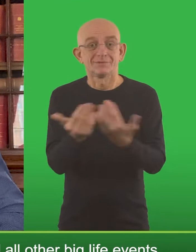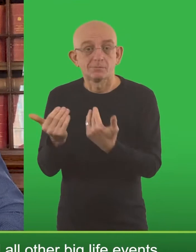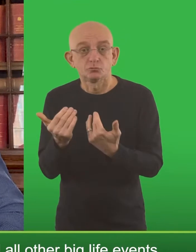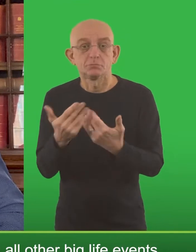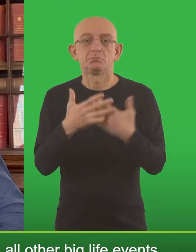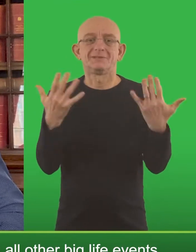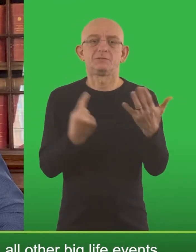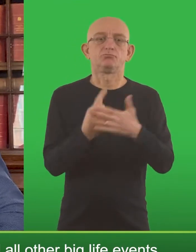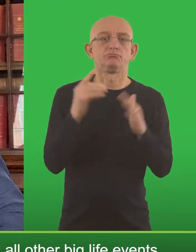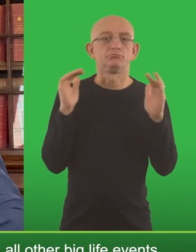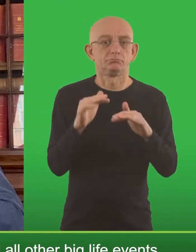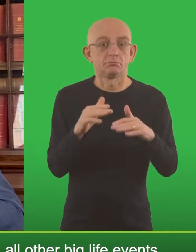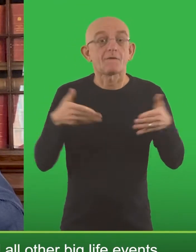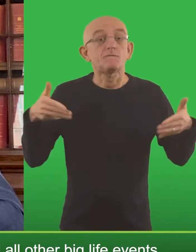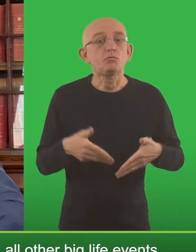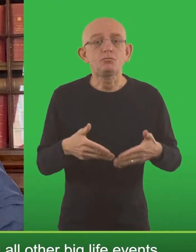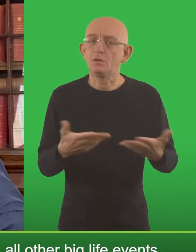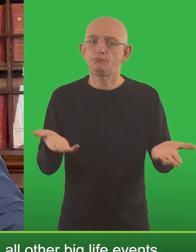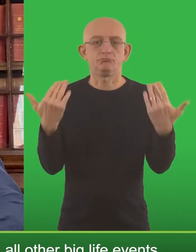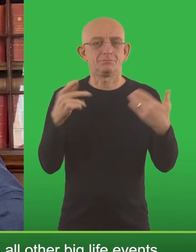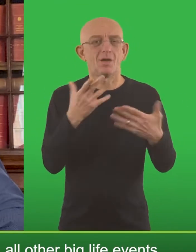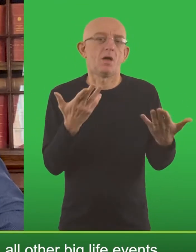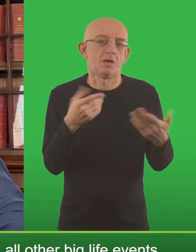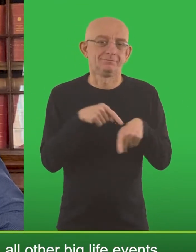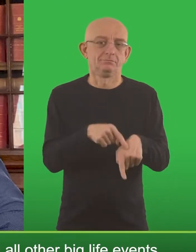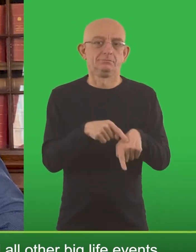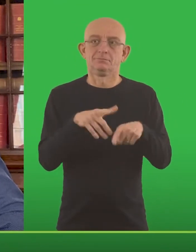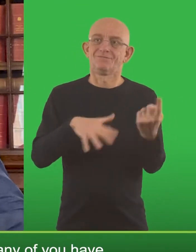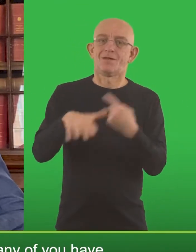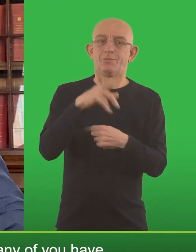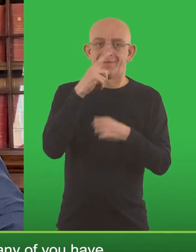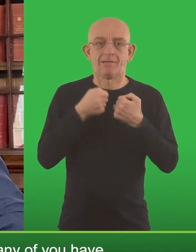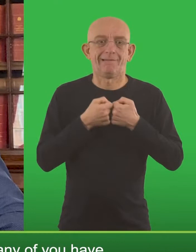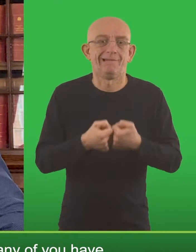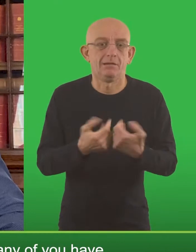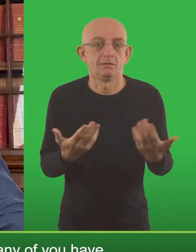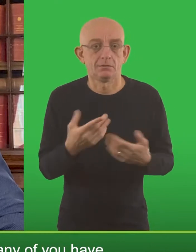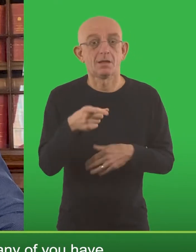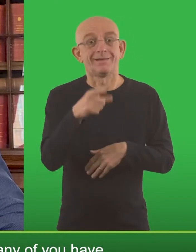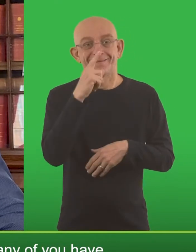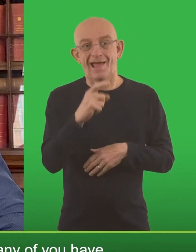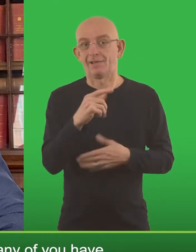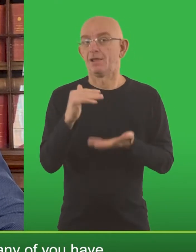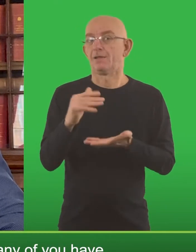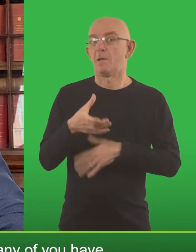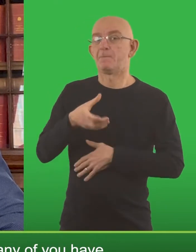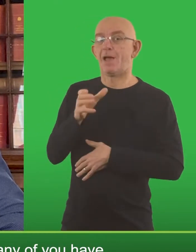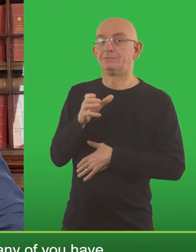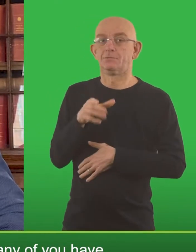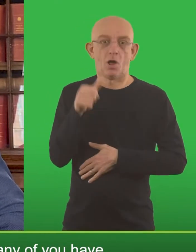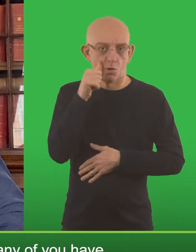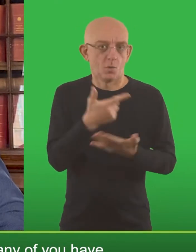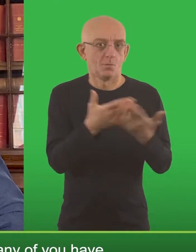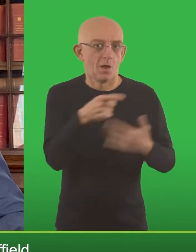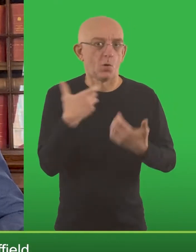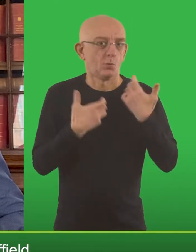no limits on funerals other than the obvious size of venue issues. And you can get a pint inside. And I know many of you have been looking forward to